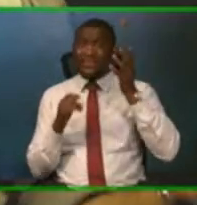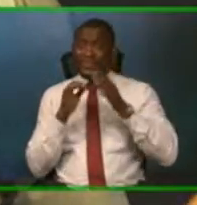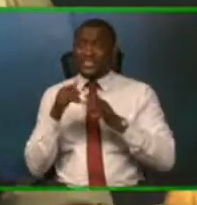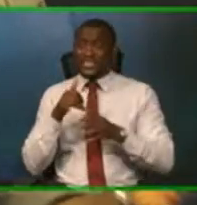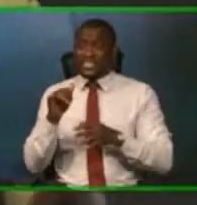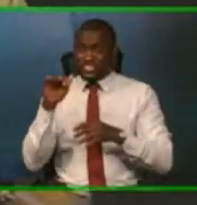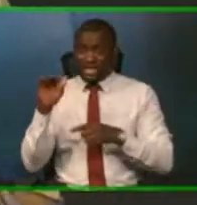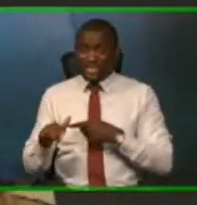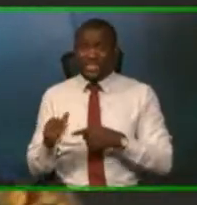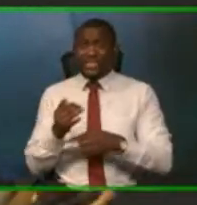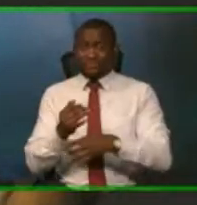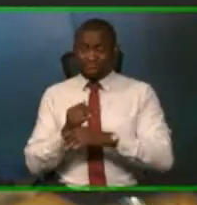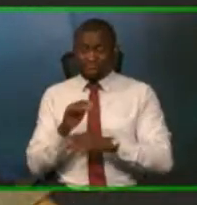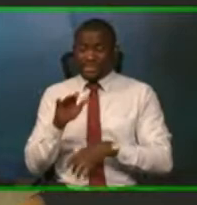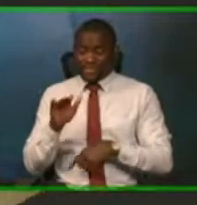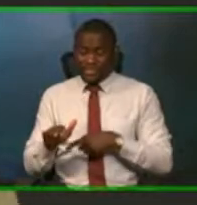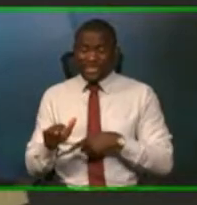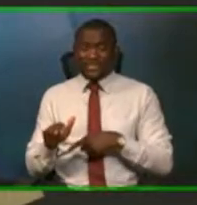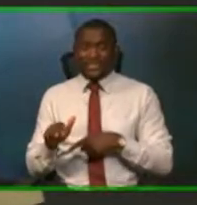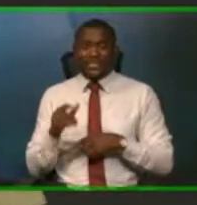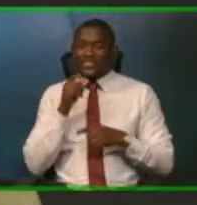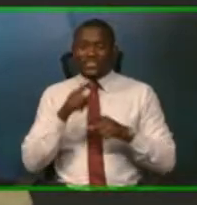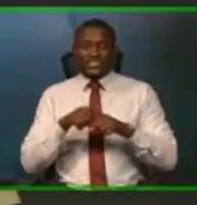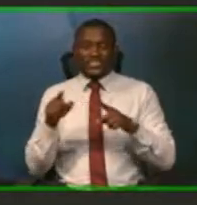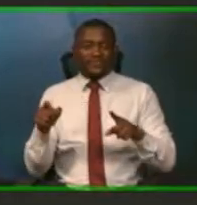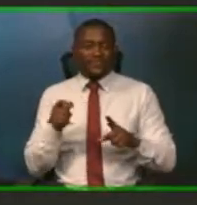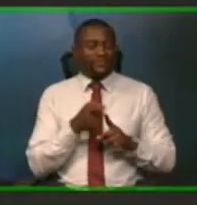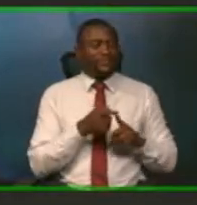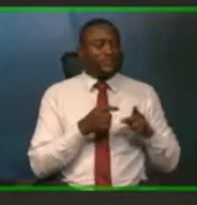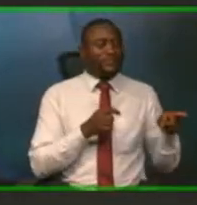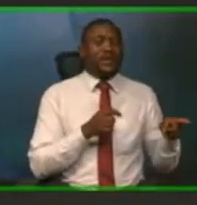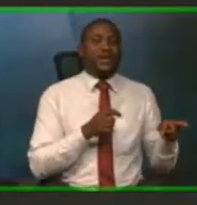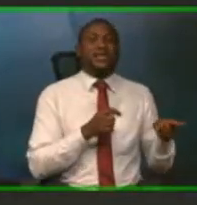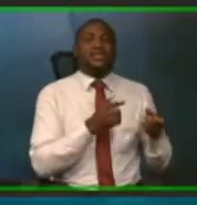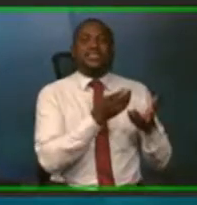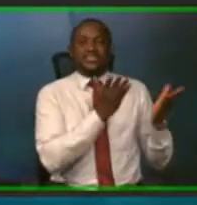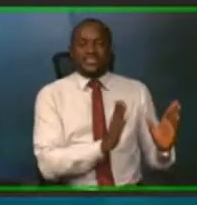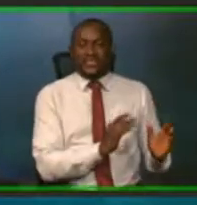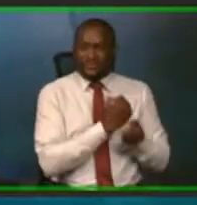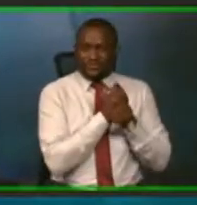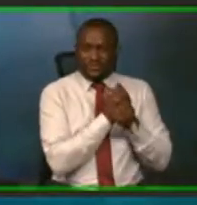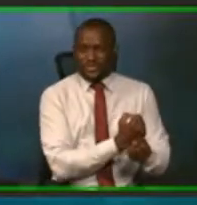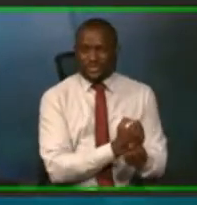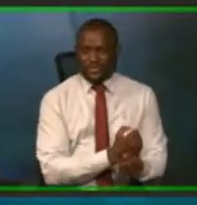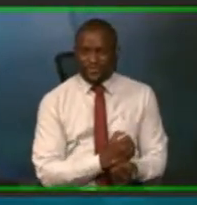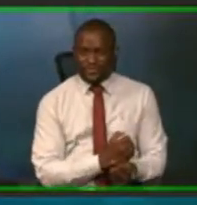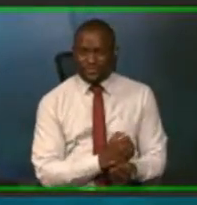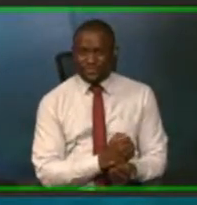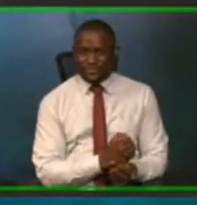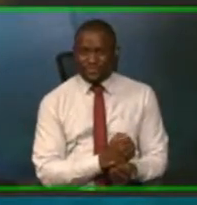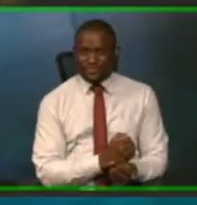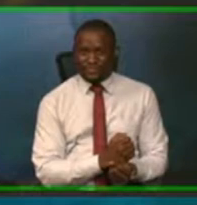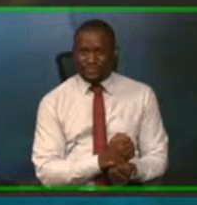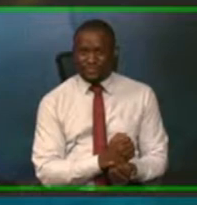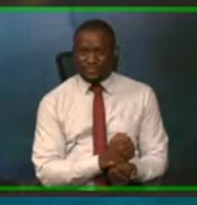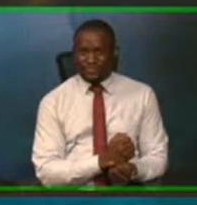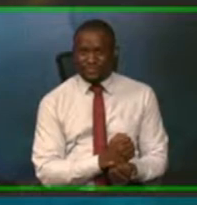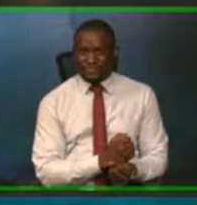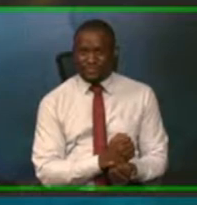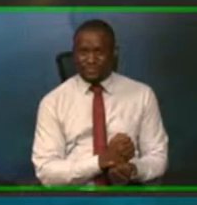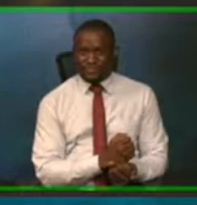he differeth not from a servant or a slave. Are we blessed?